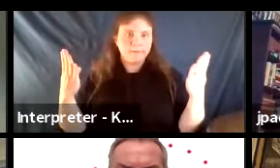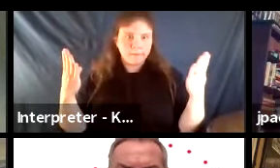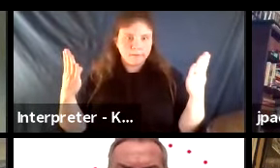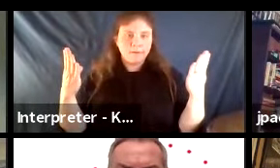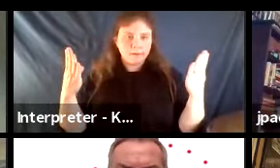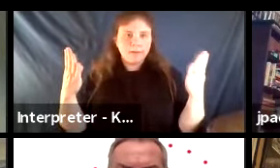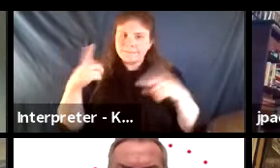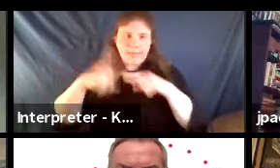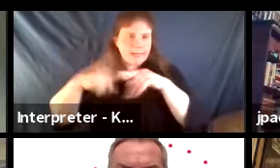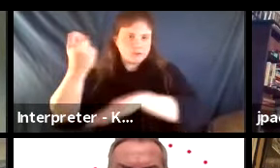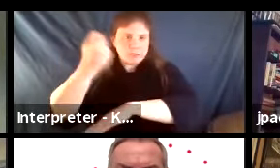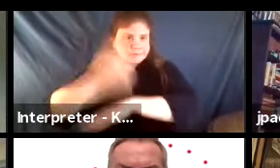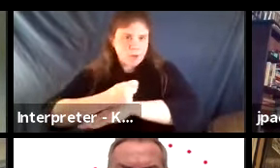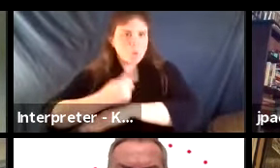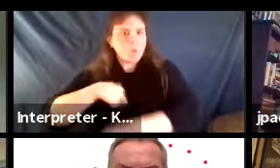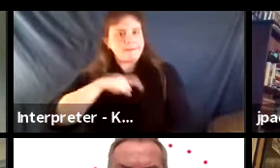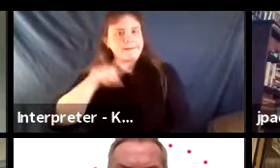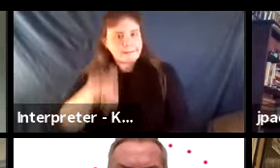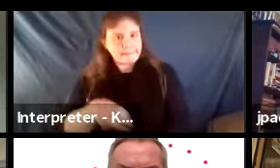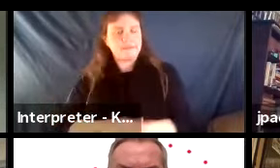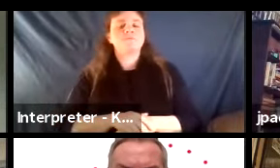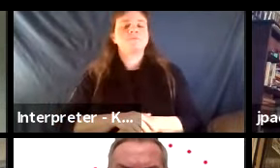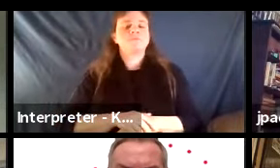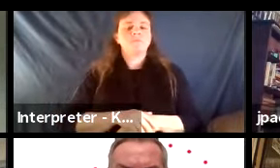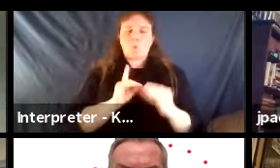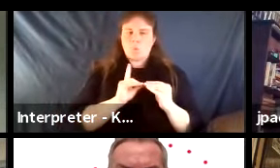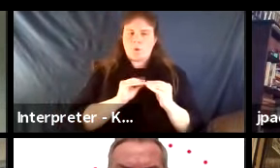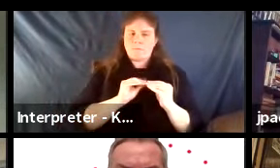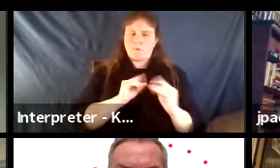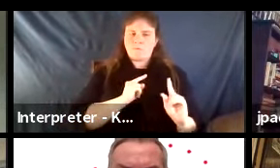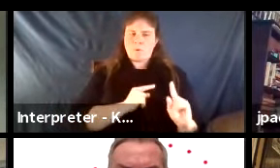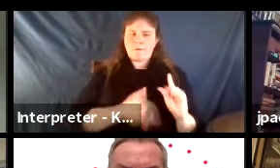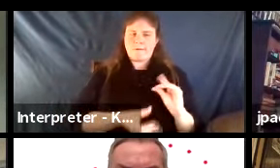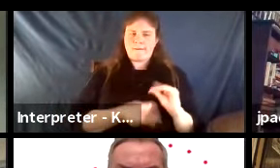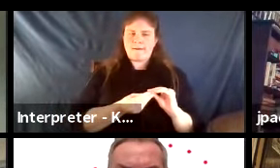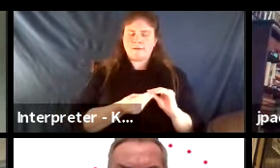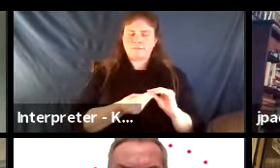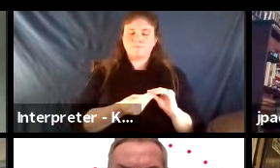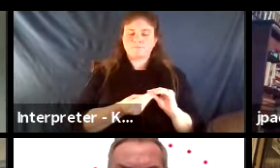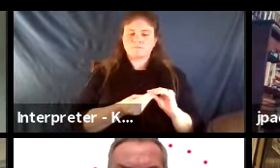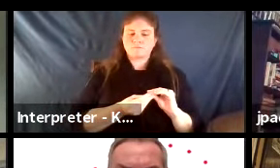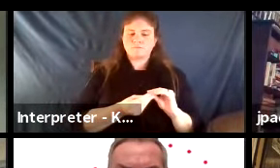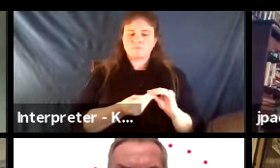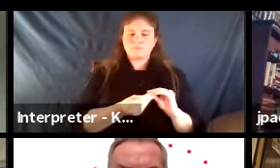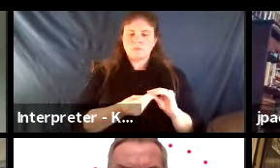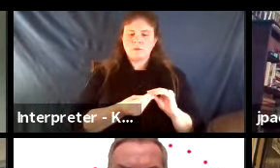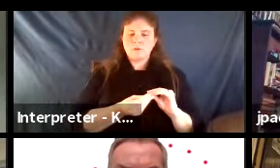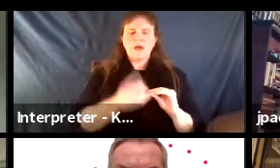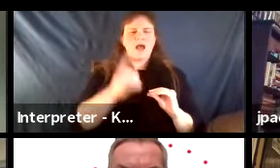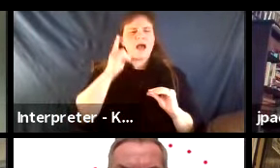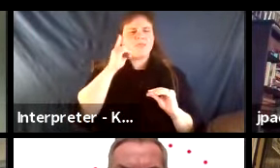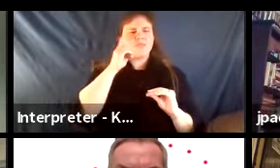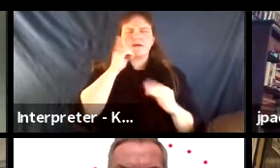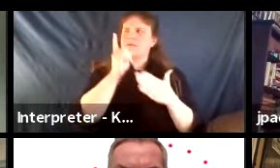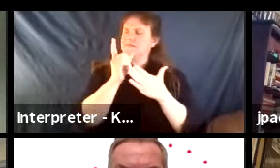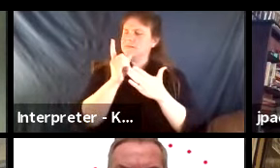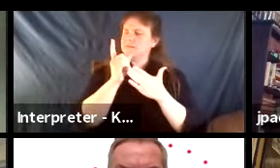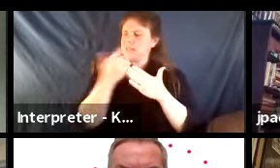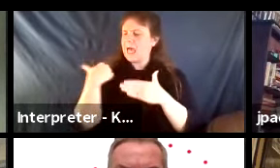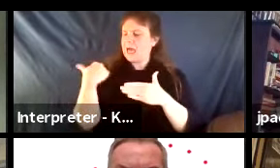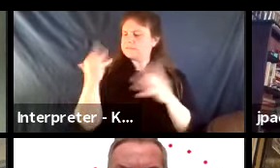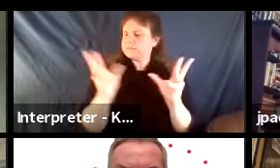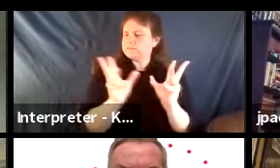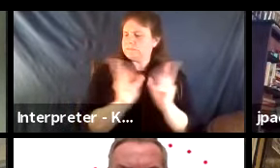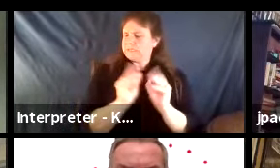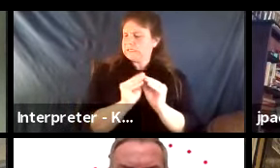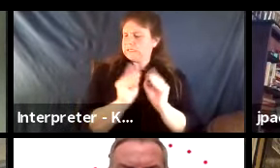communities. And finally, to that point, I don't think I understood last week or the last meeting when